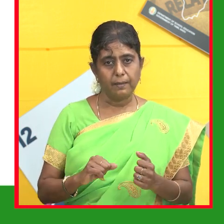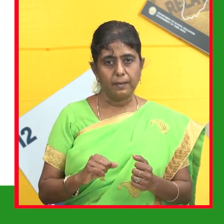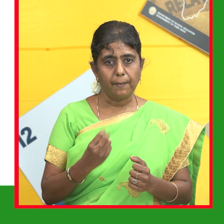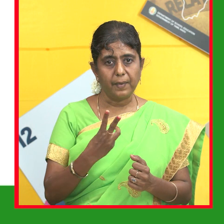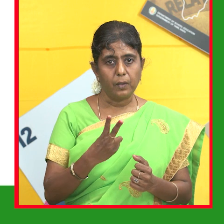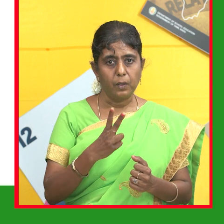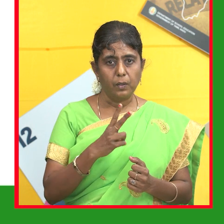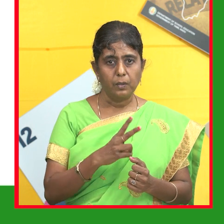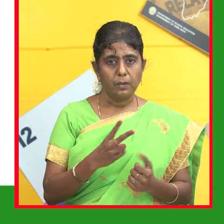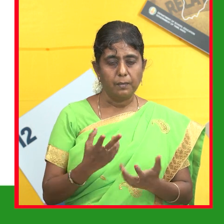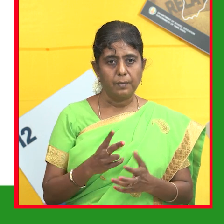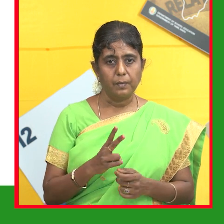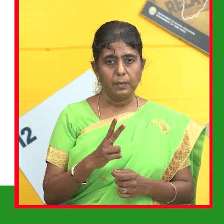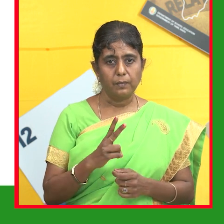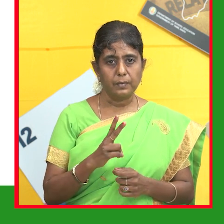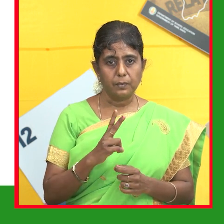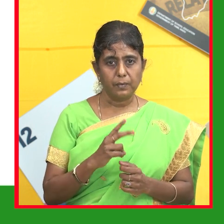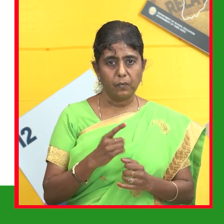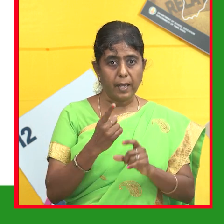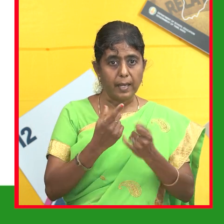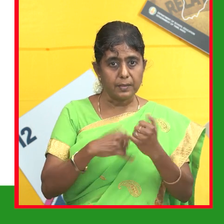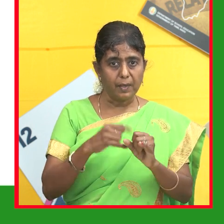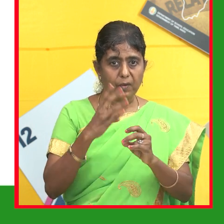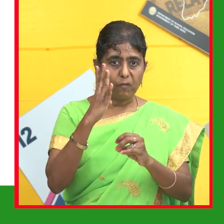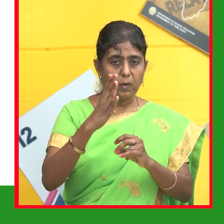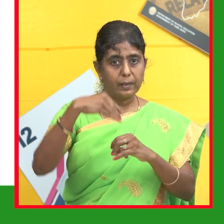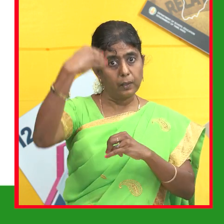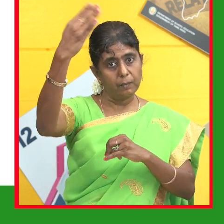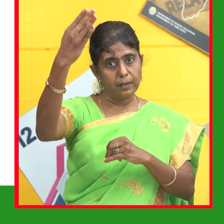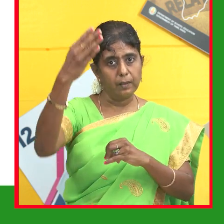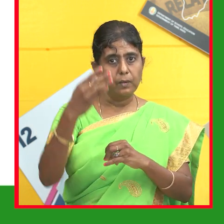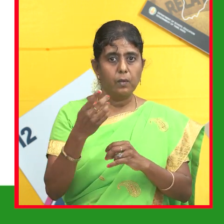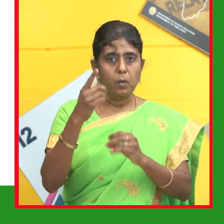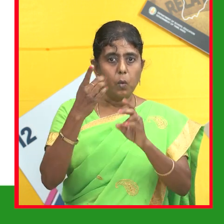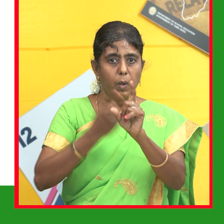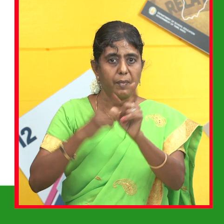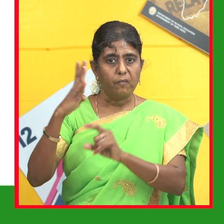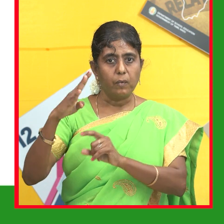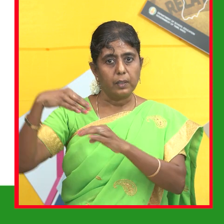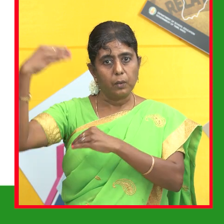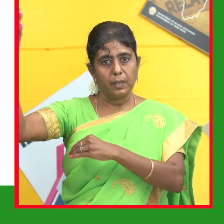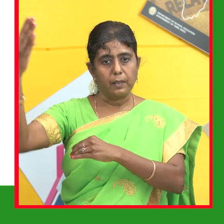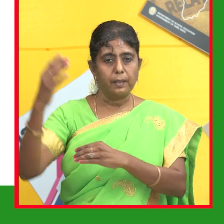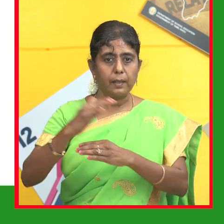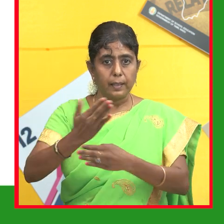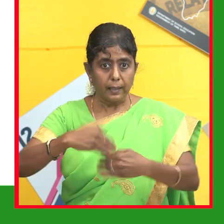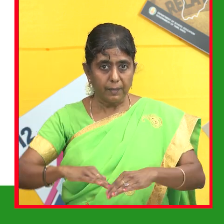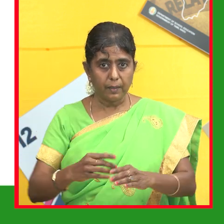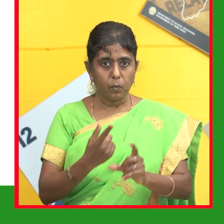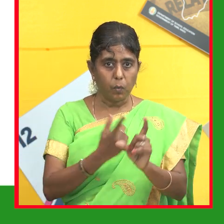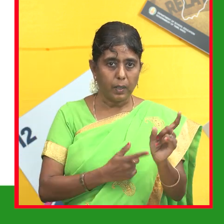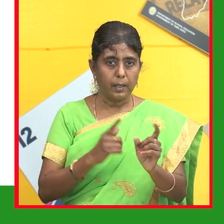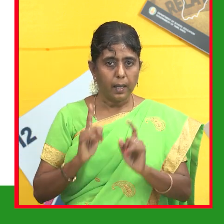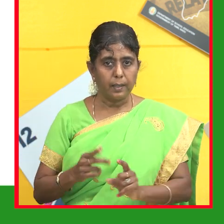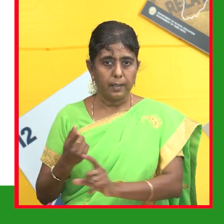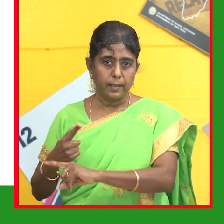Remaining number we cannot cancel it. We have x power 4 in the numerator, y power 4 in the numerator. In the denominator we have y